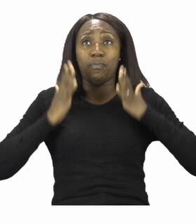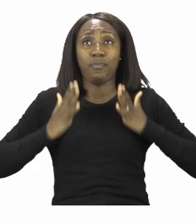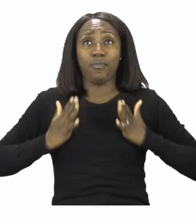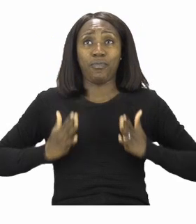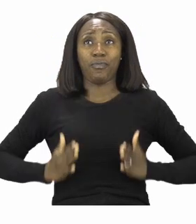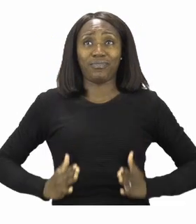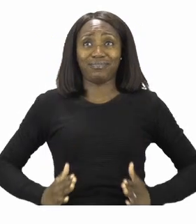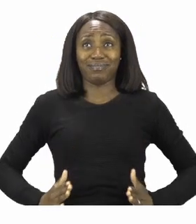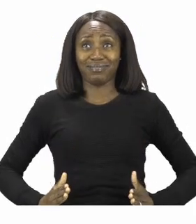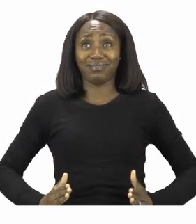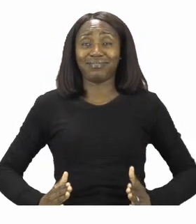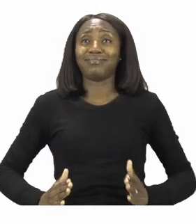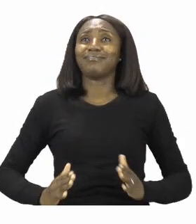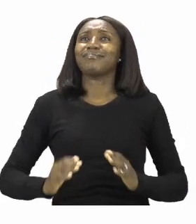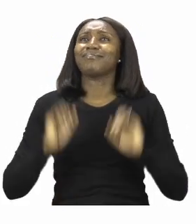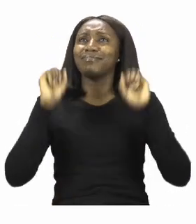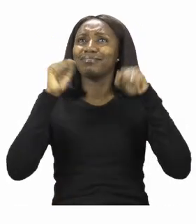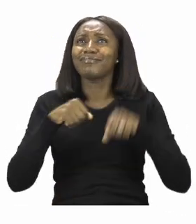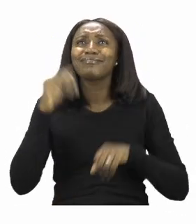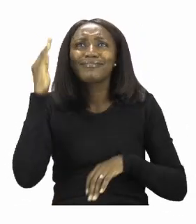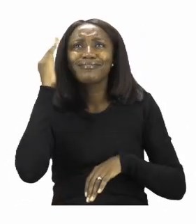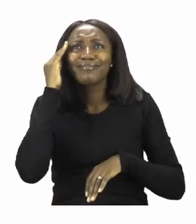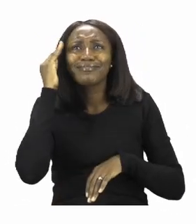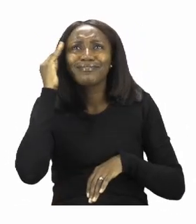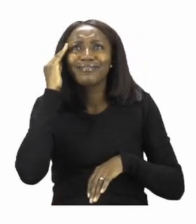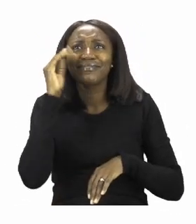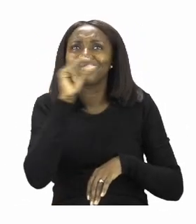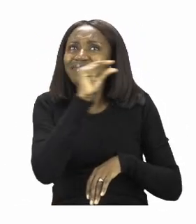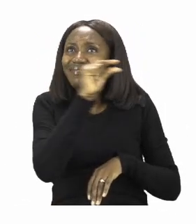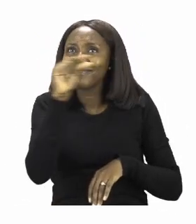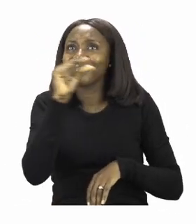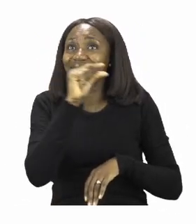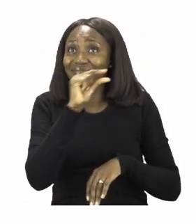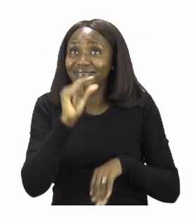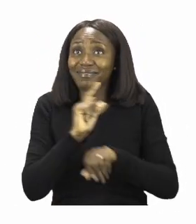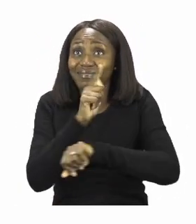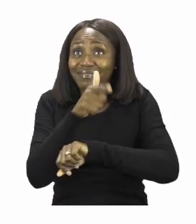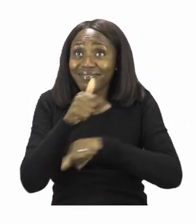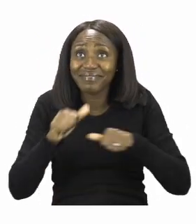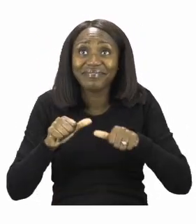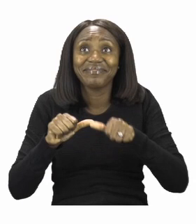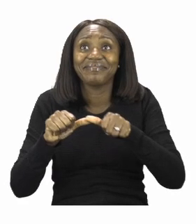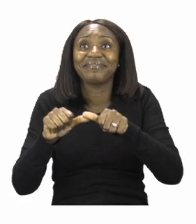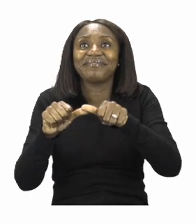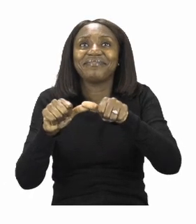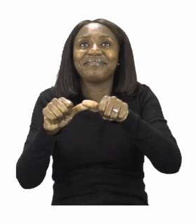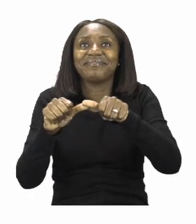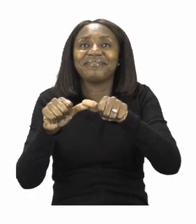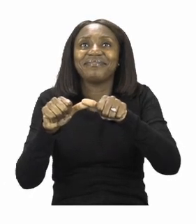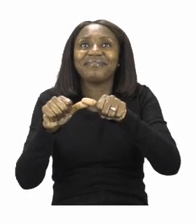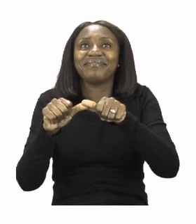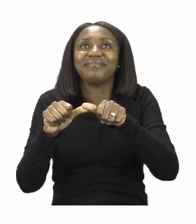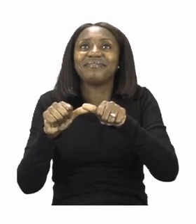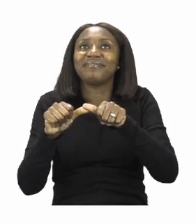first know the words before we continue with other lessons. We have